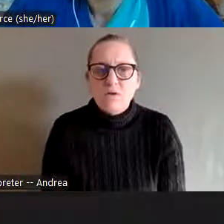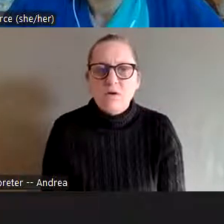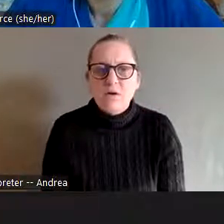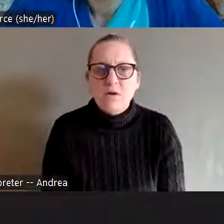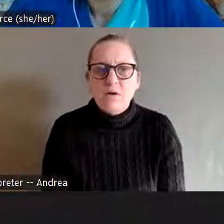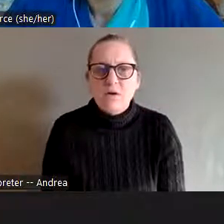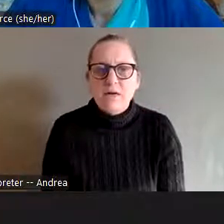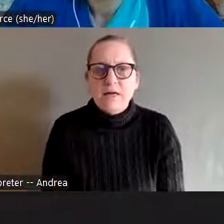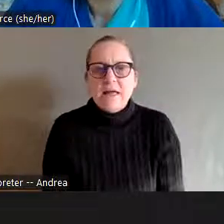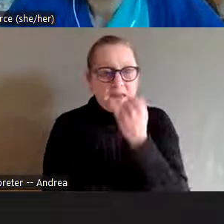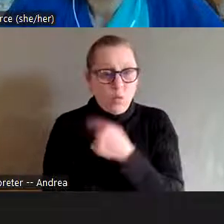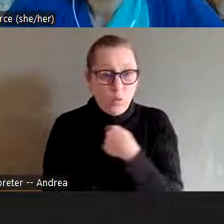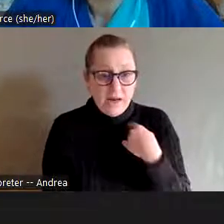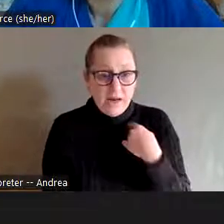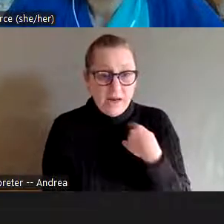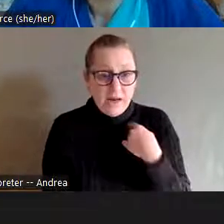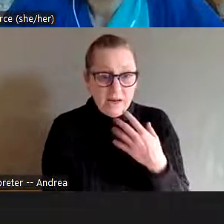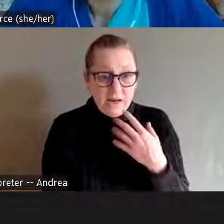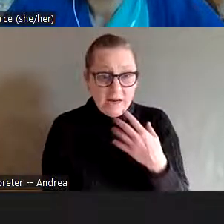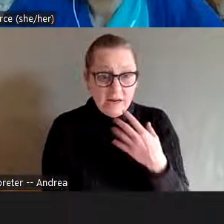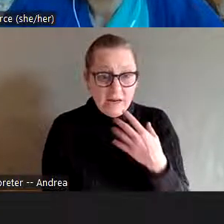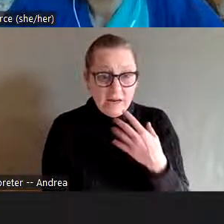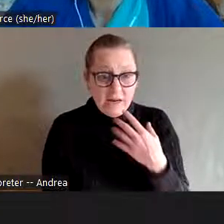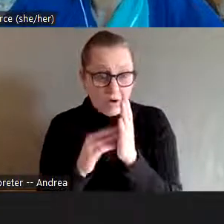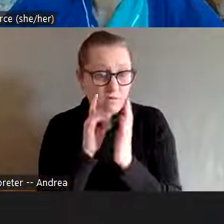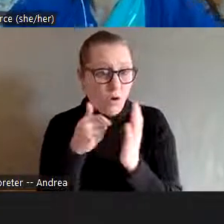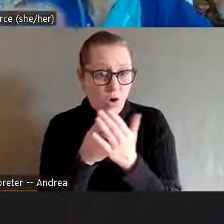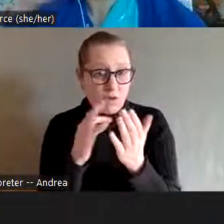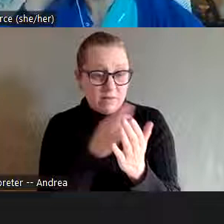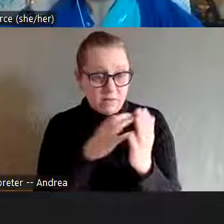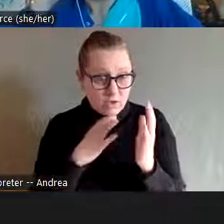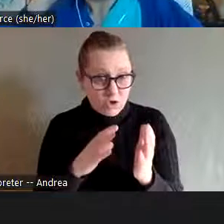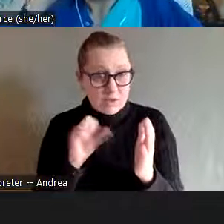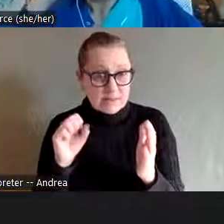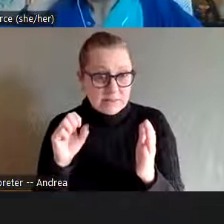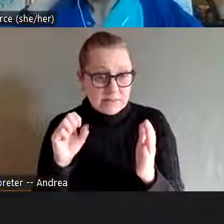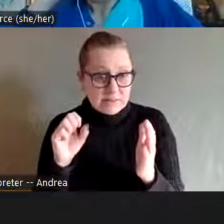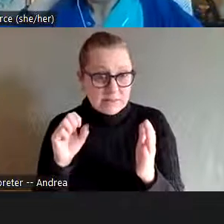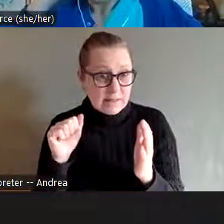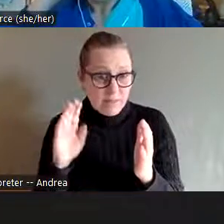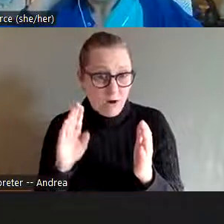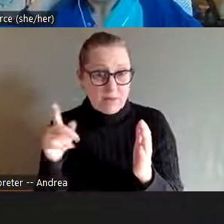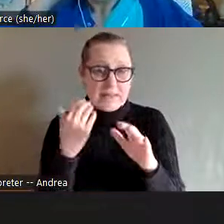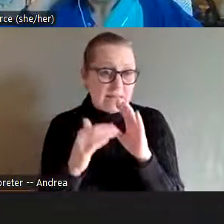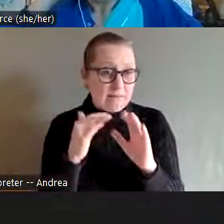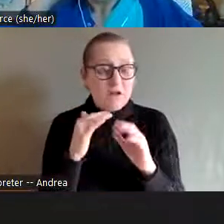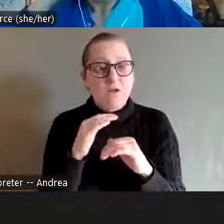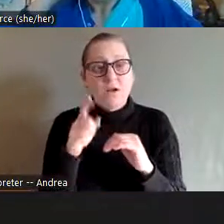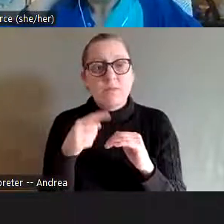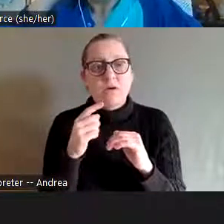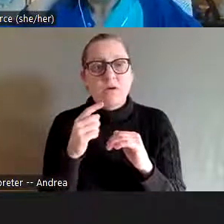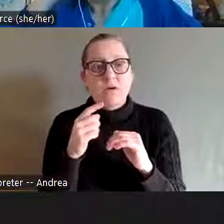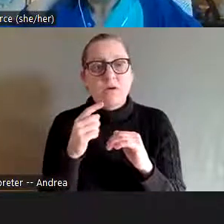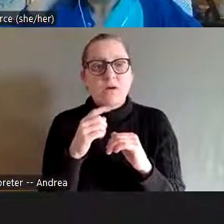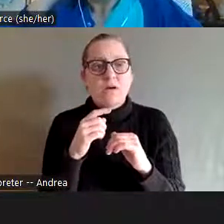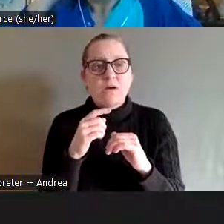If we get a public records request for all of, you know, Commissioner Seemob Husseini's, you know, emails about X